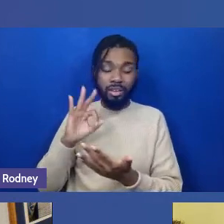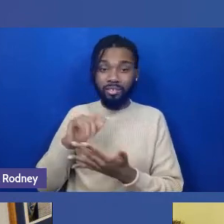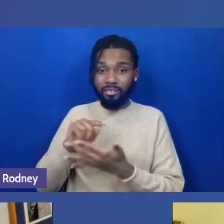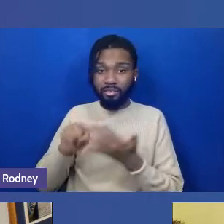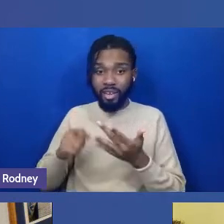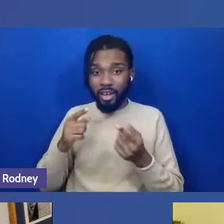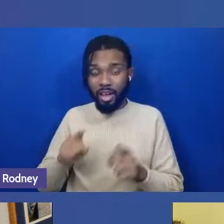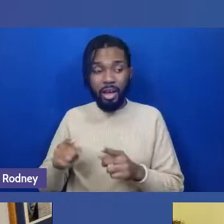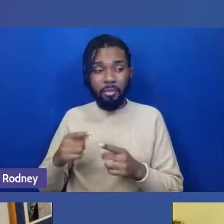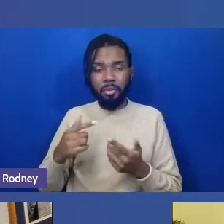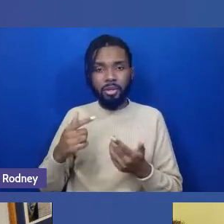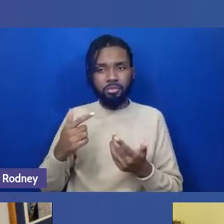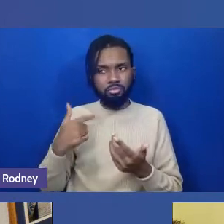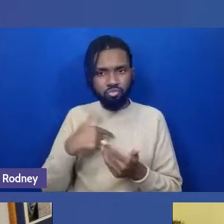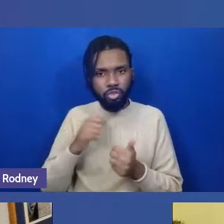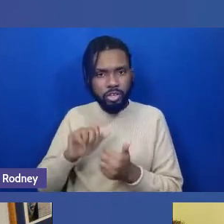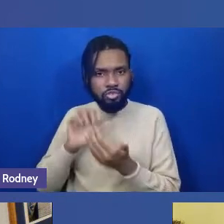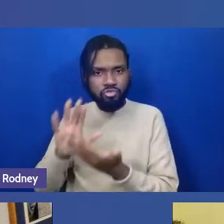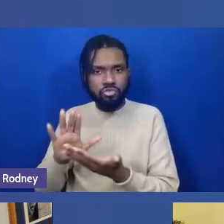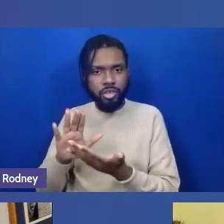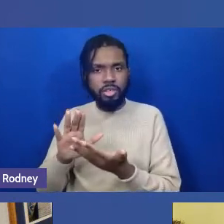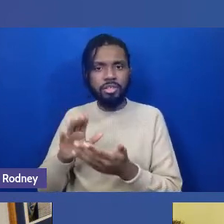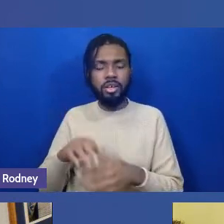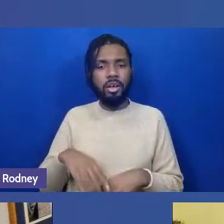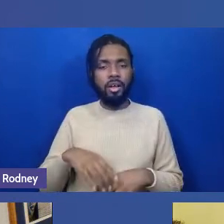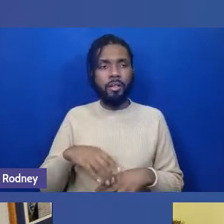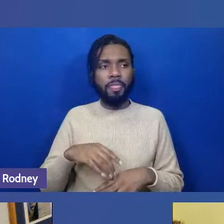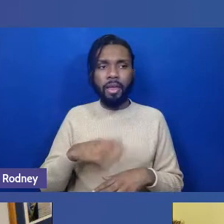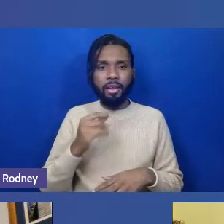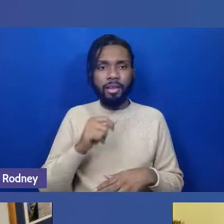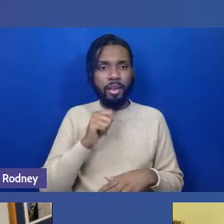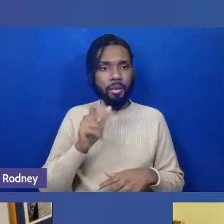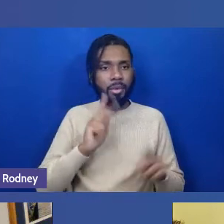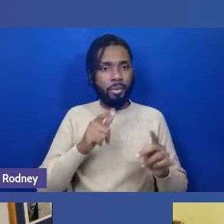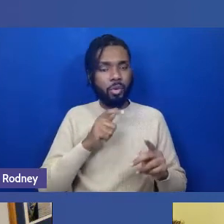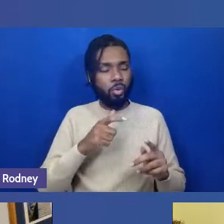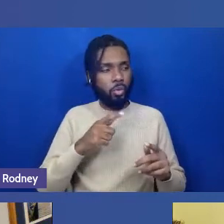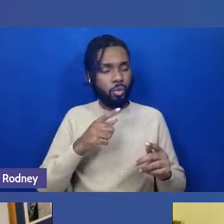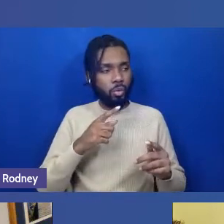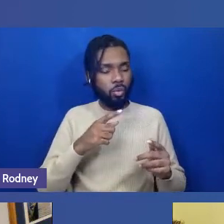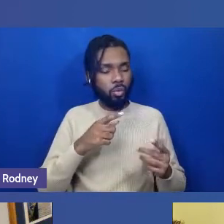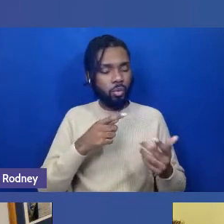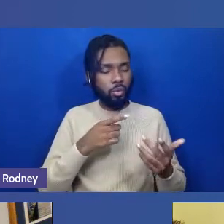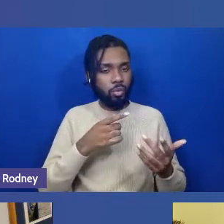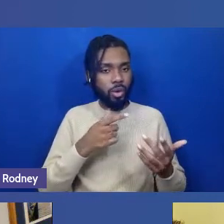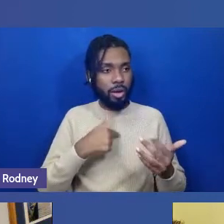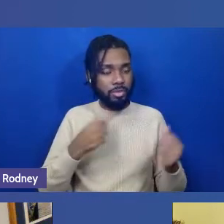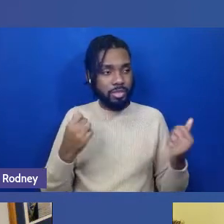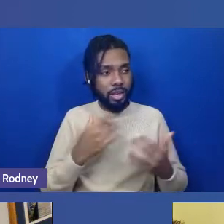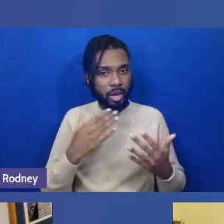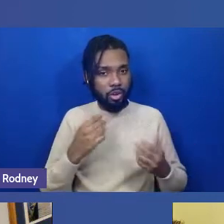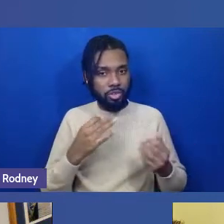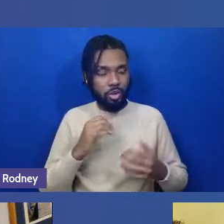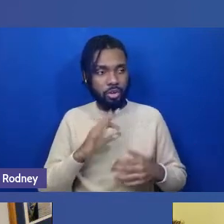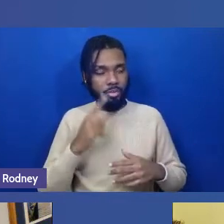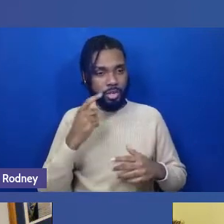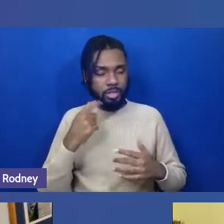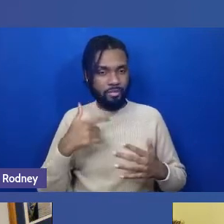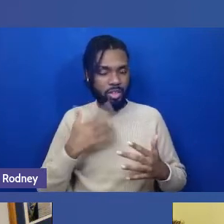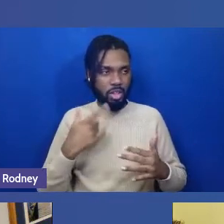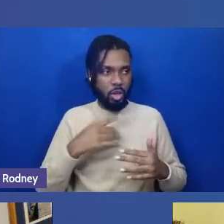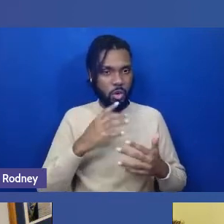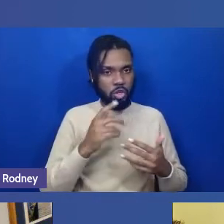address it. Not, you know, the ones who I'm scared of because I think that they're going to come in and say something racist in my rehearsal. Right. And so